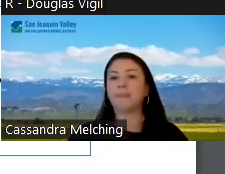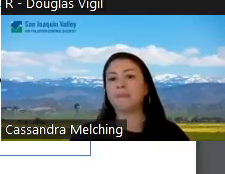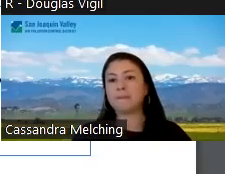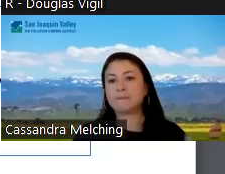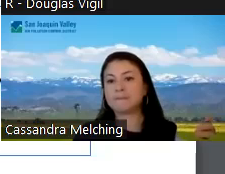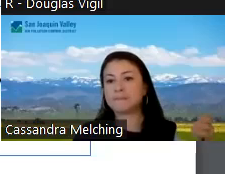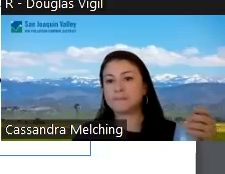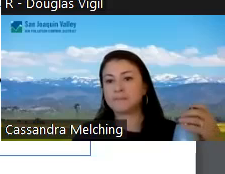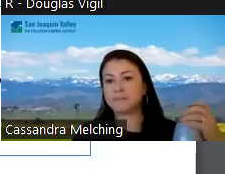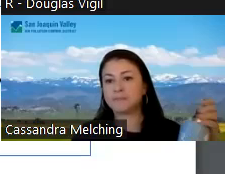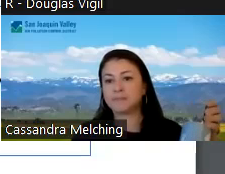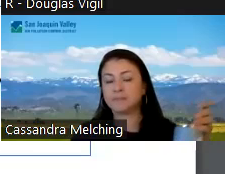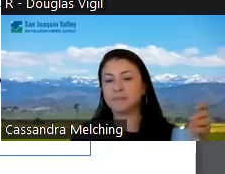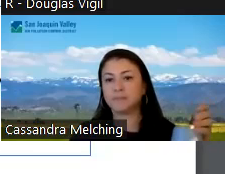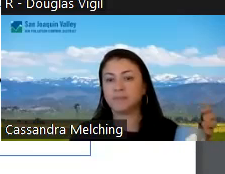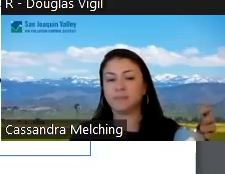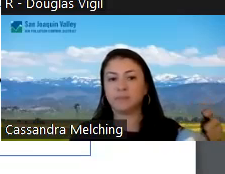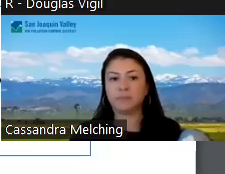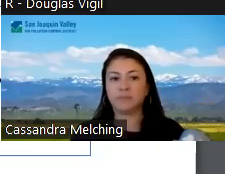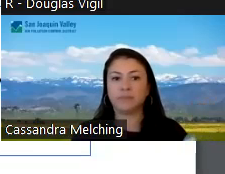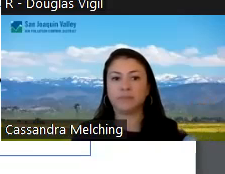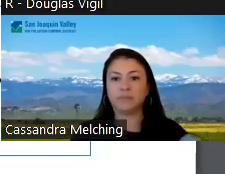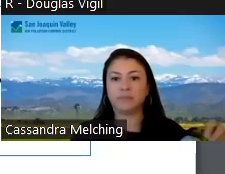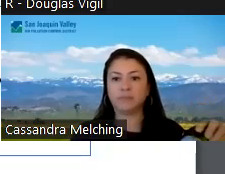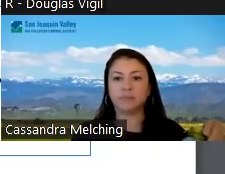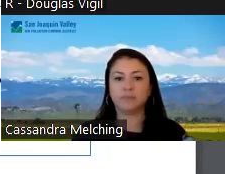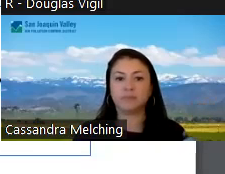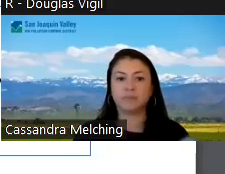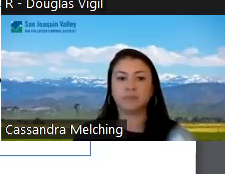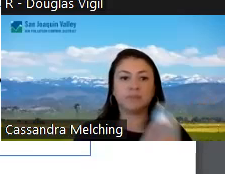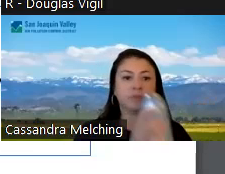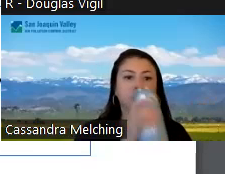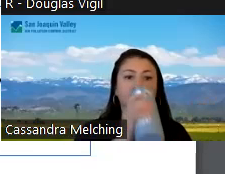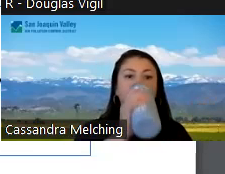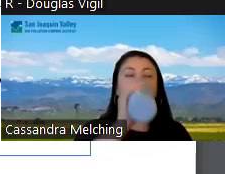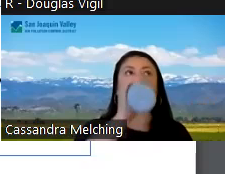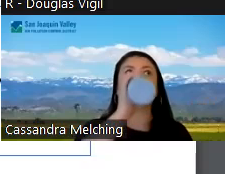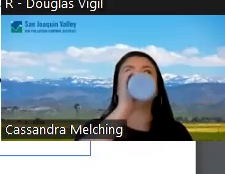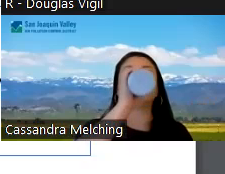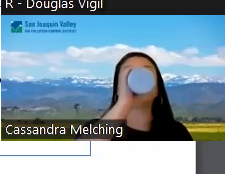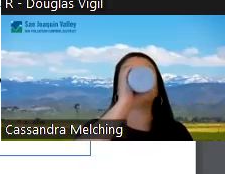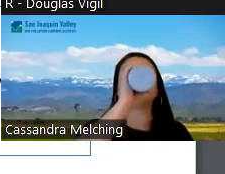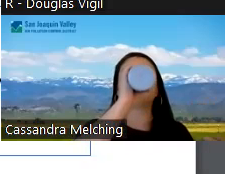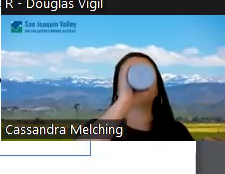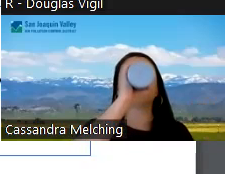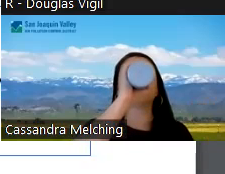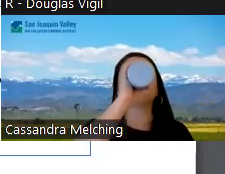Stockton. It that's also to be on the video, right? Also on YouTube, right? Or was on